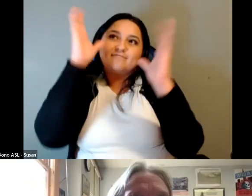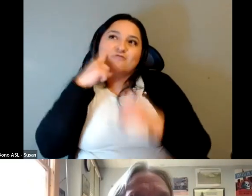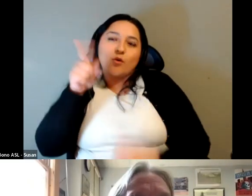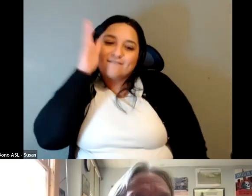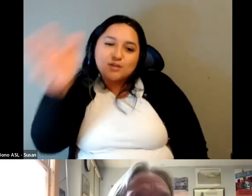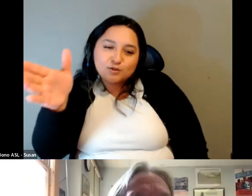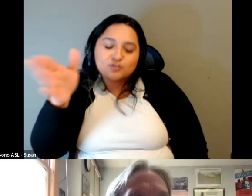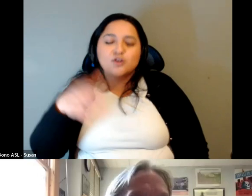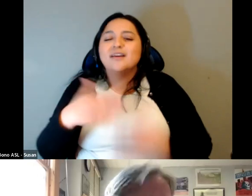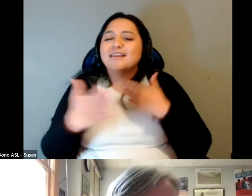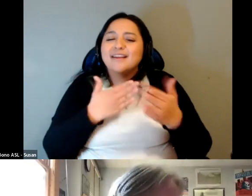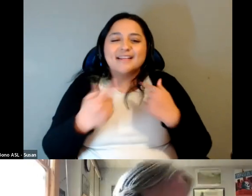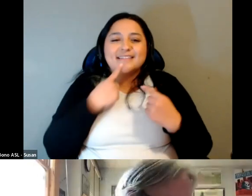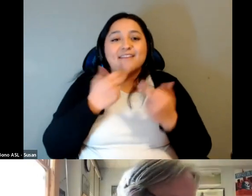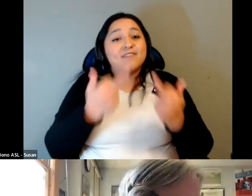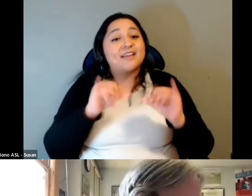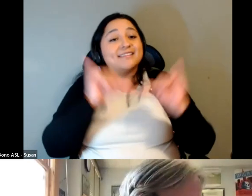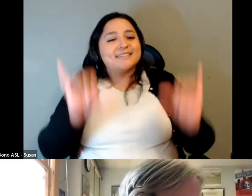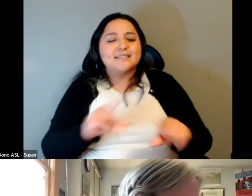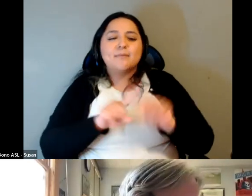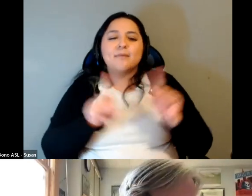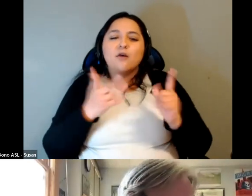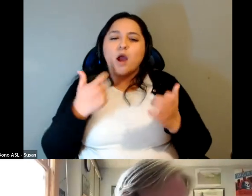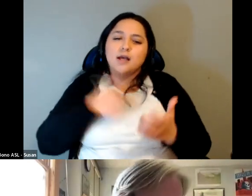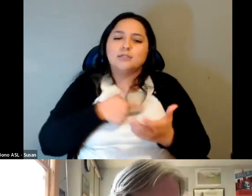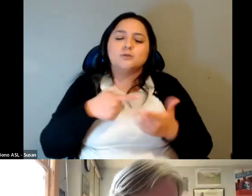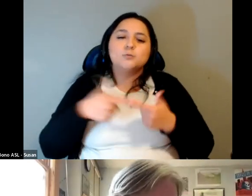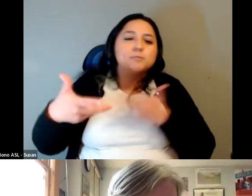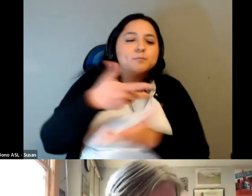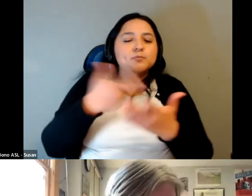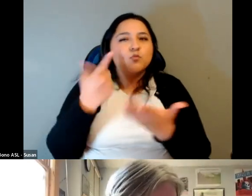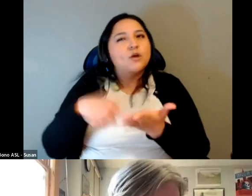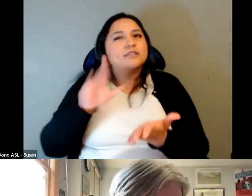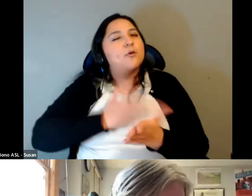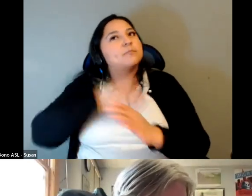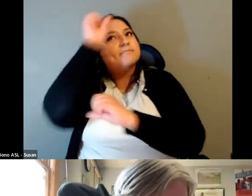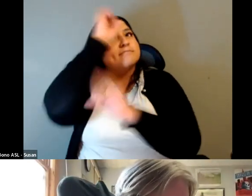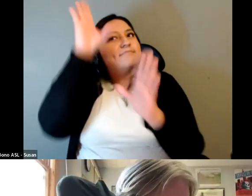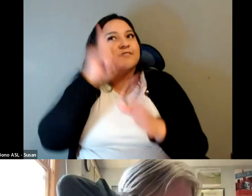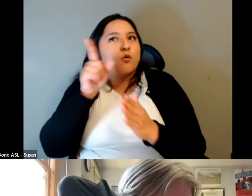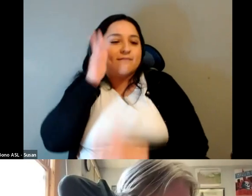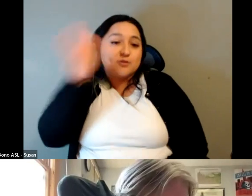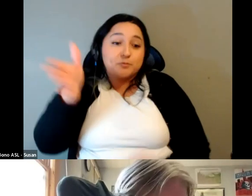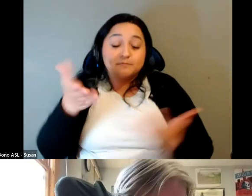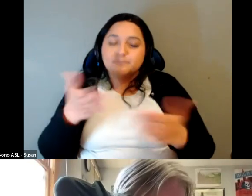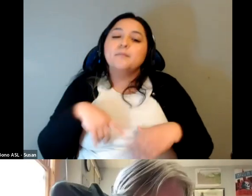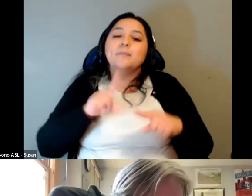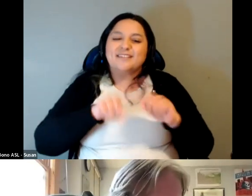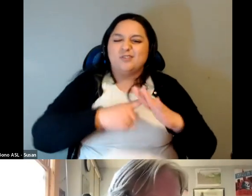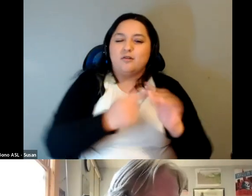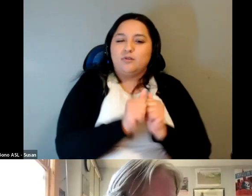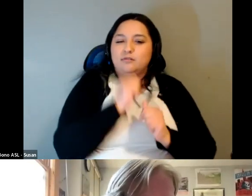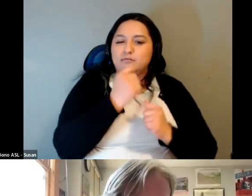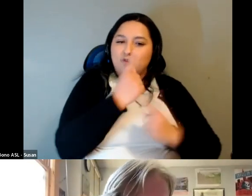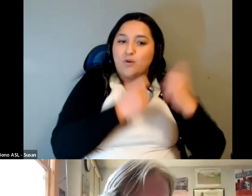want to envision together at the end. But I want to move to some audience questions. I want to start with you, Dr. Hwang, because there are a number